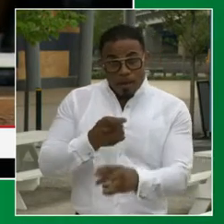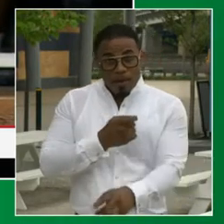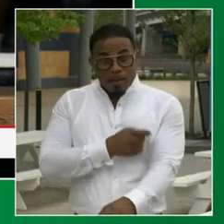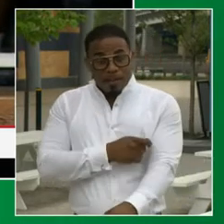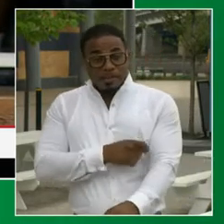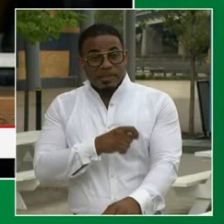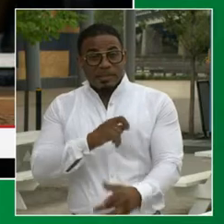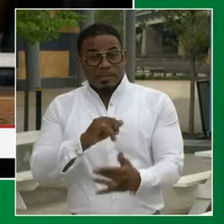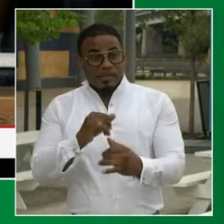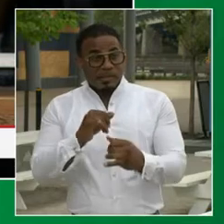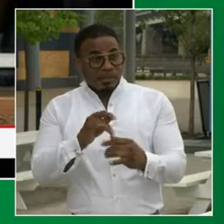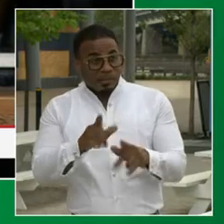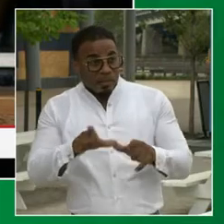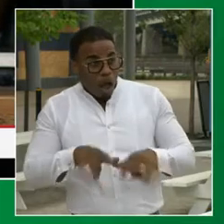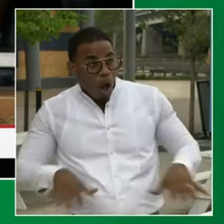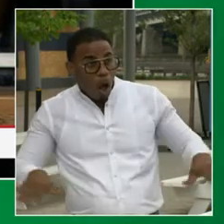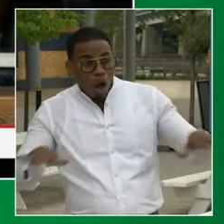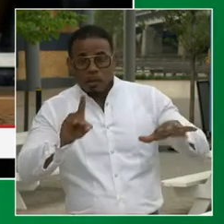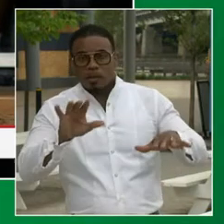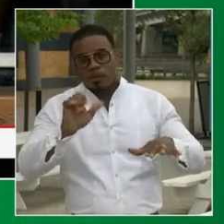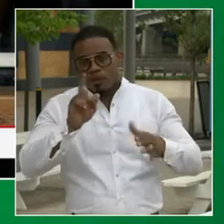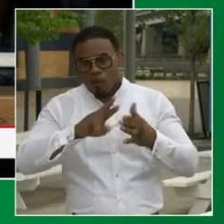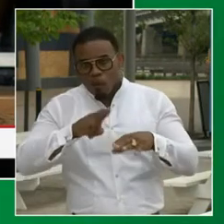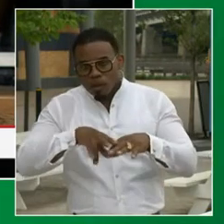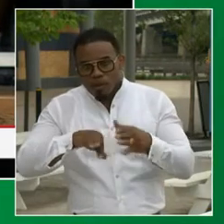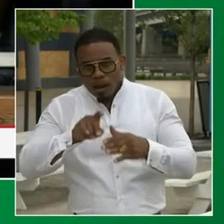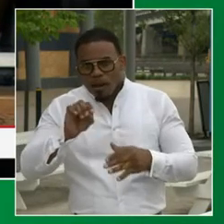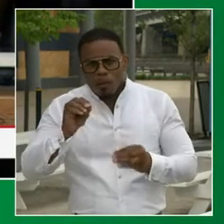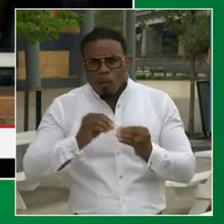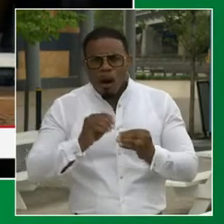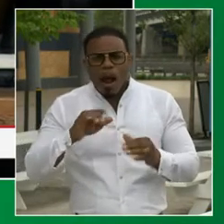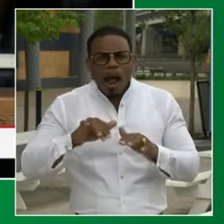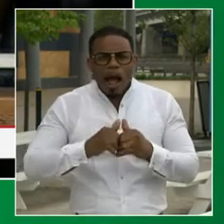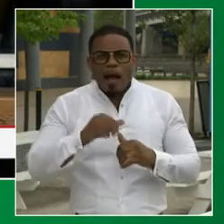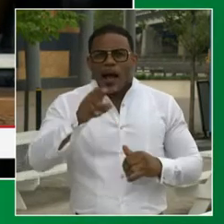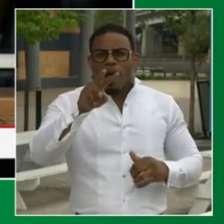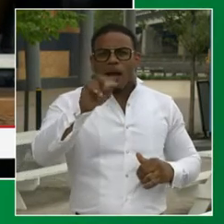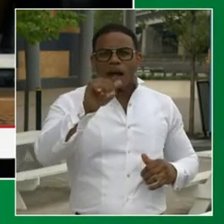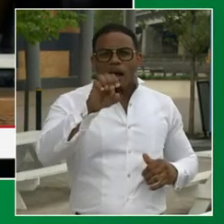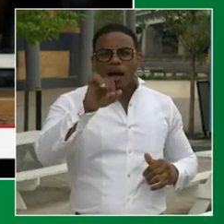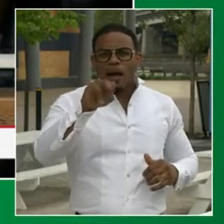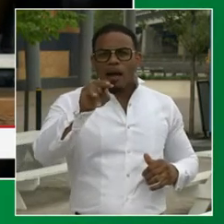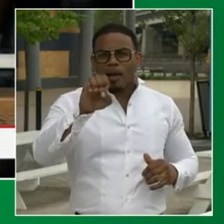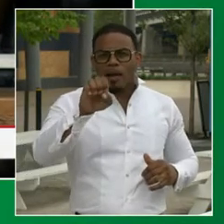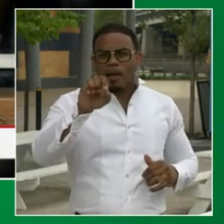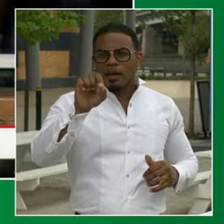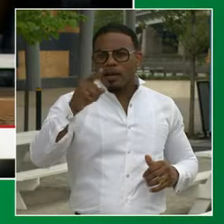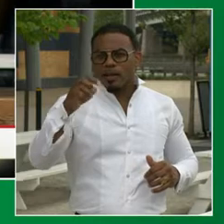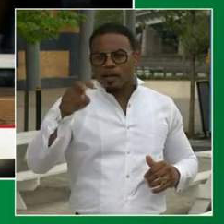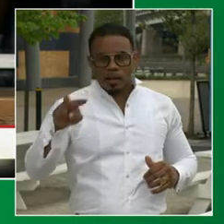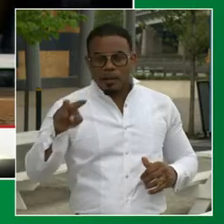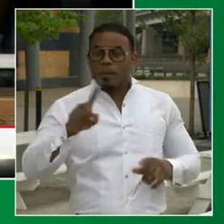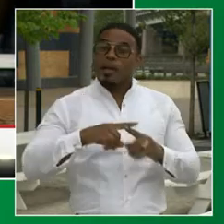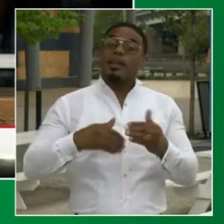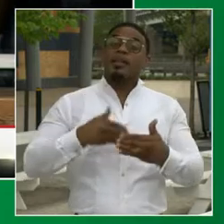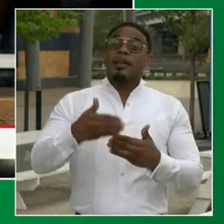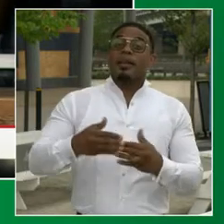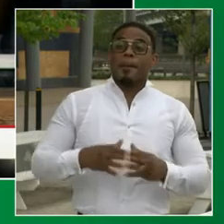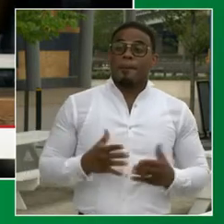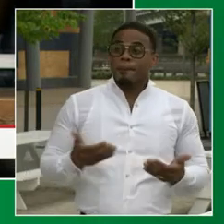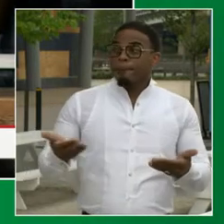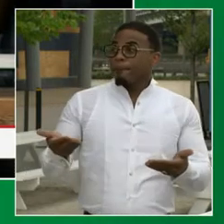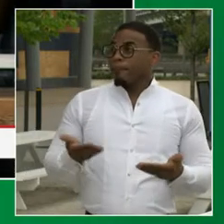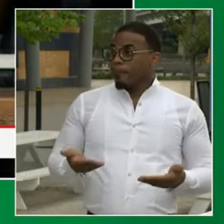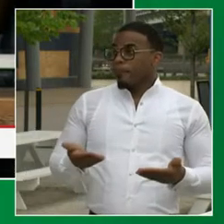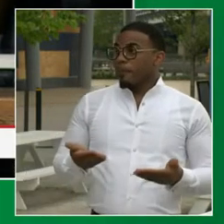across the District of Columbia. Of course, you can find out more about where you can get vaccinated at vaccines.gov. But next, I want to